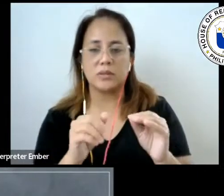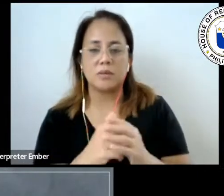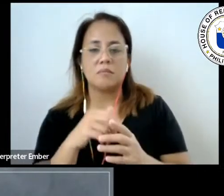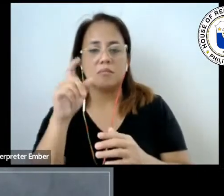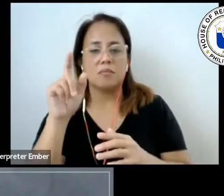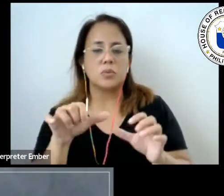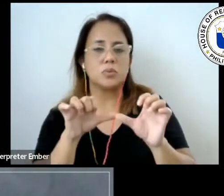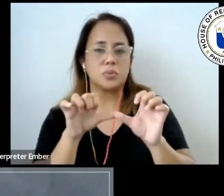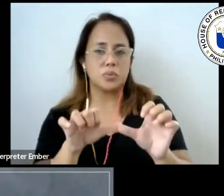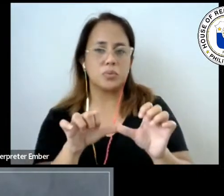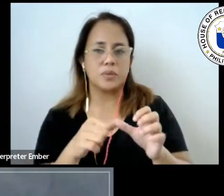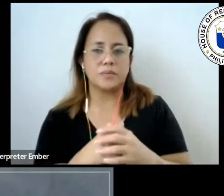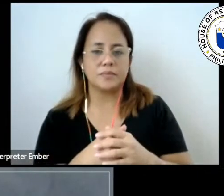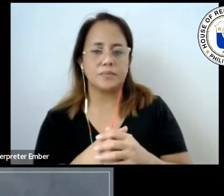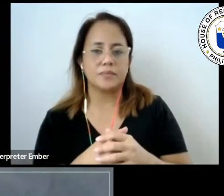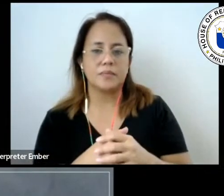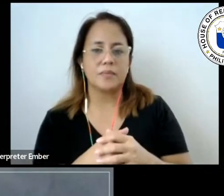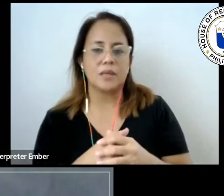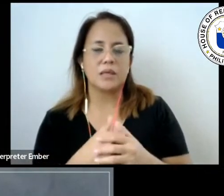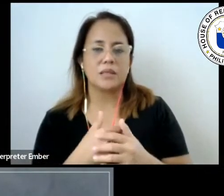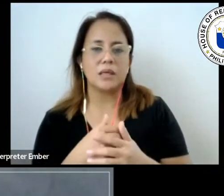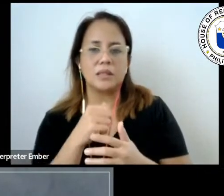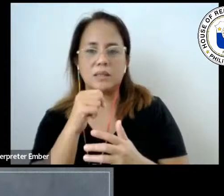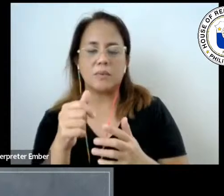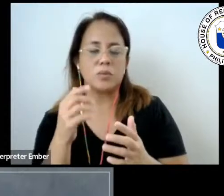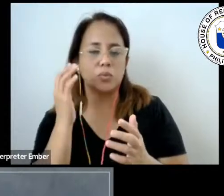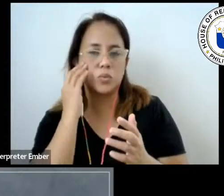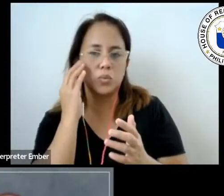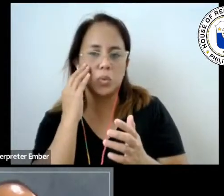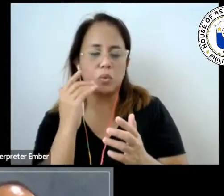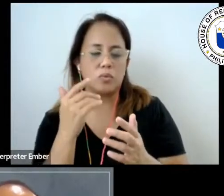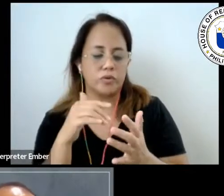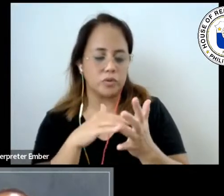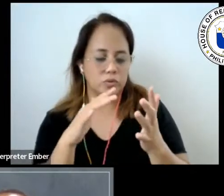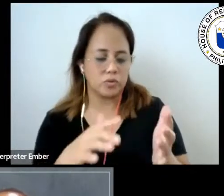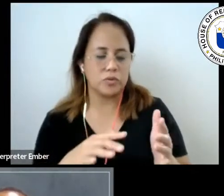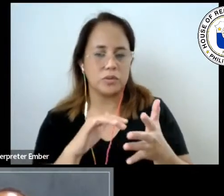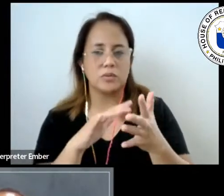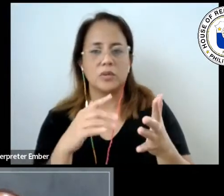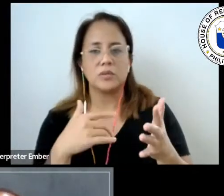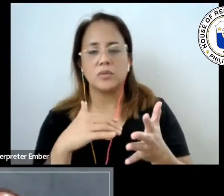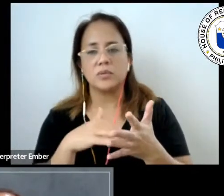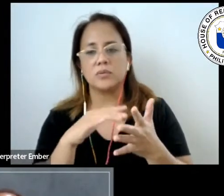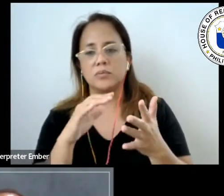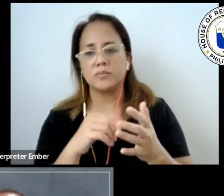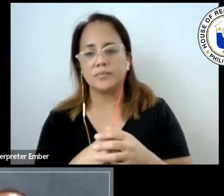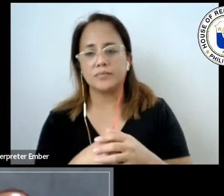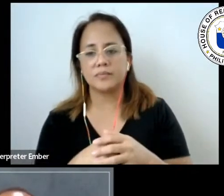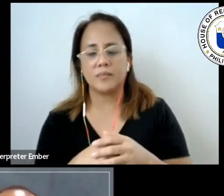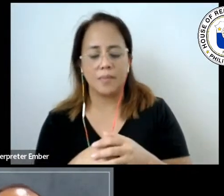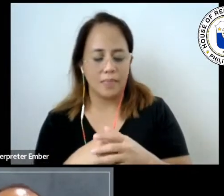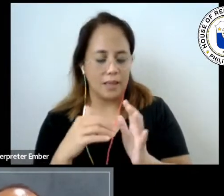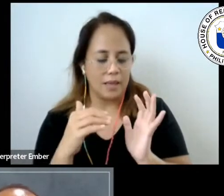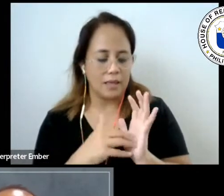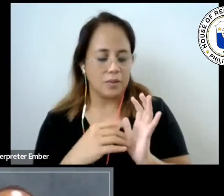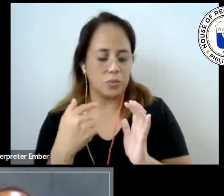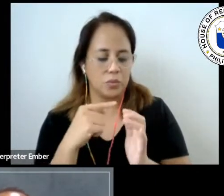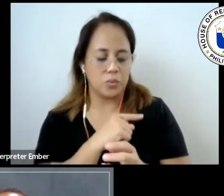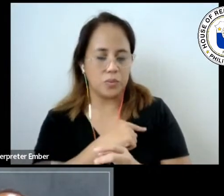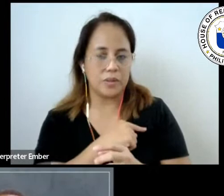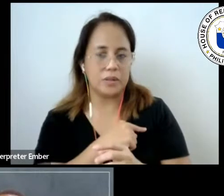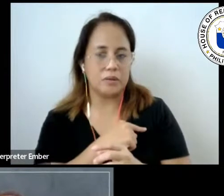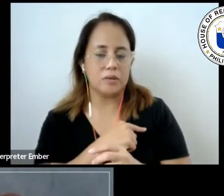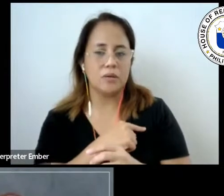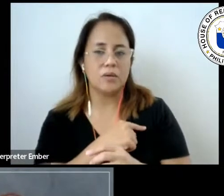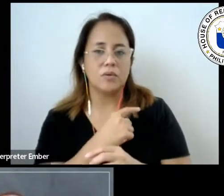should continue. And that won't that be detrimental to the students, the learning of the students? Again po, no, we just